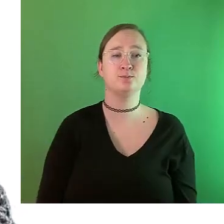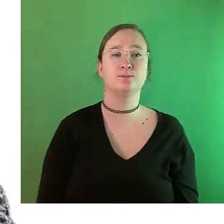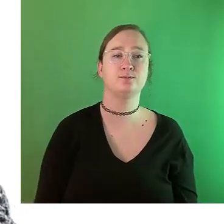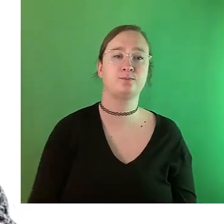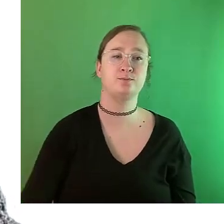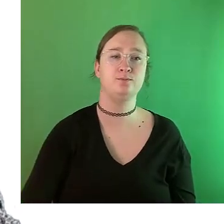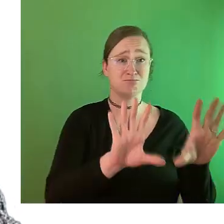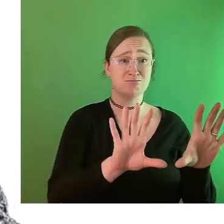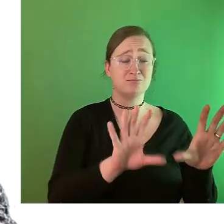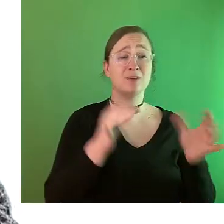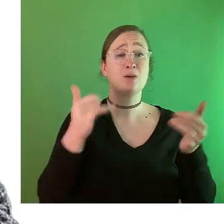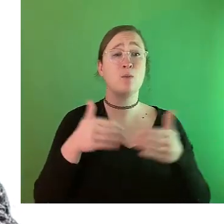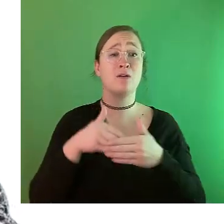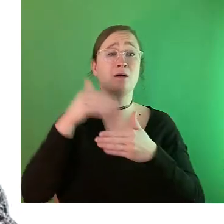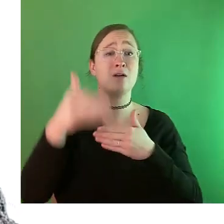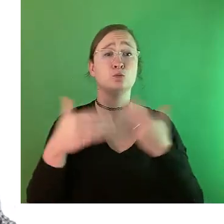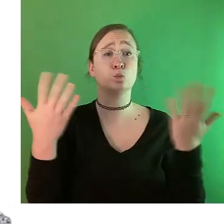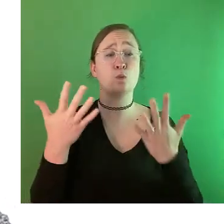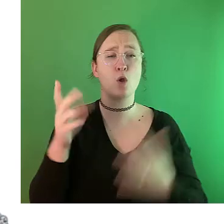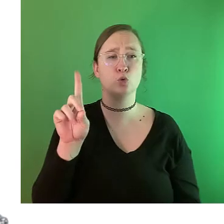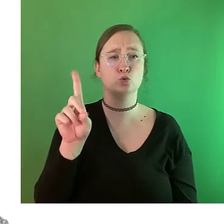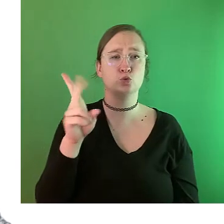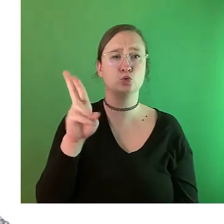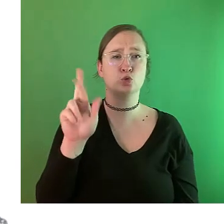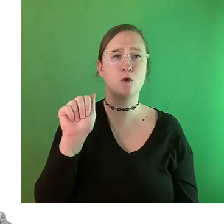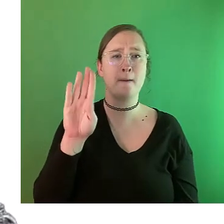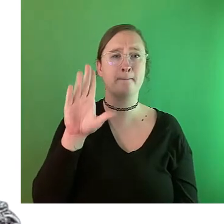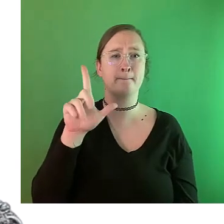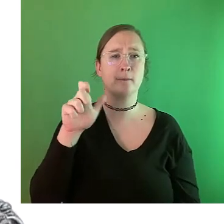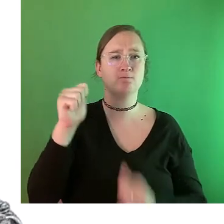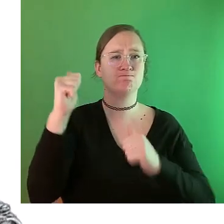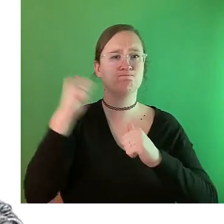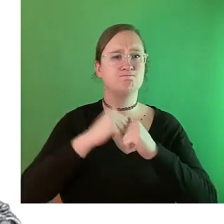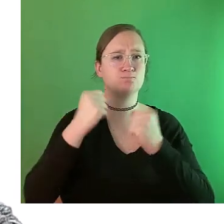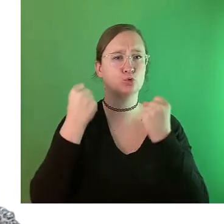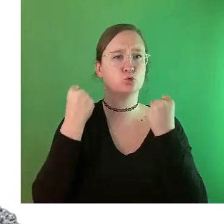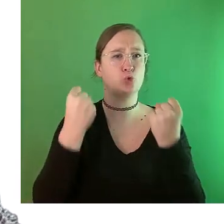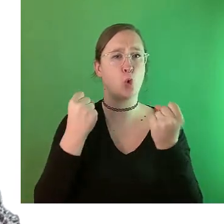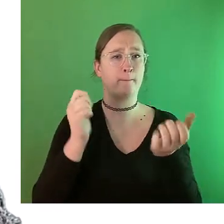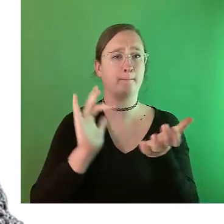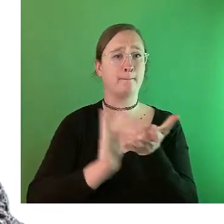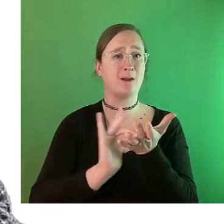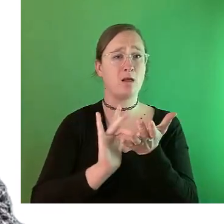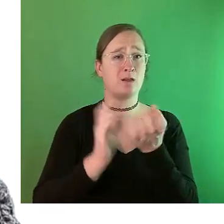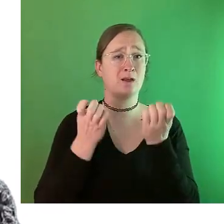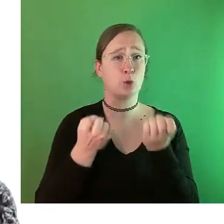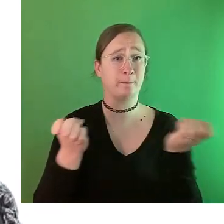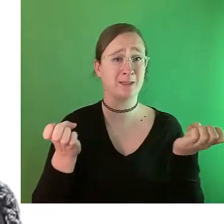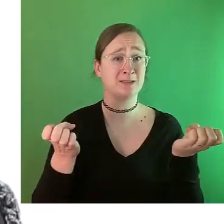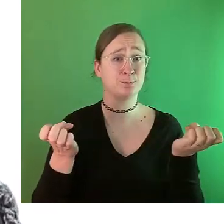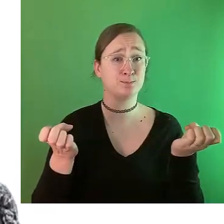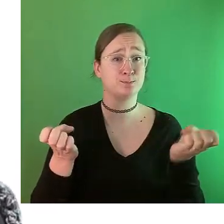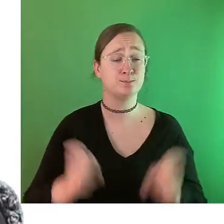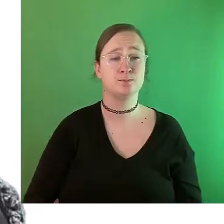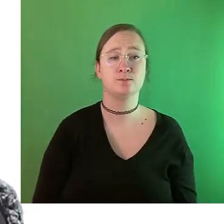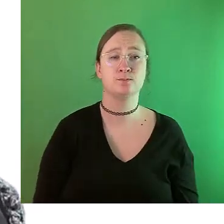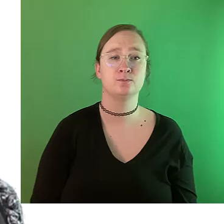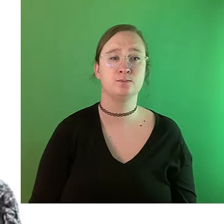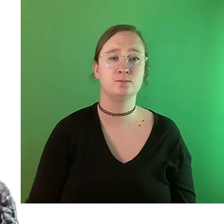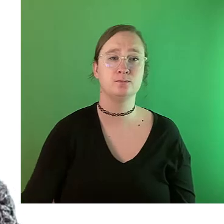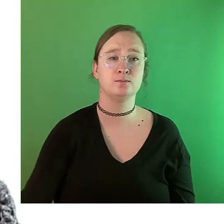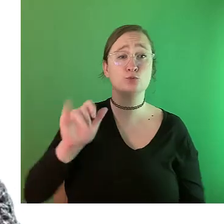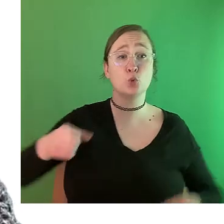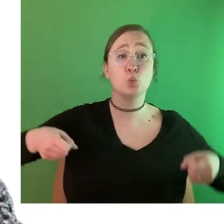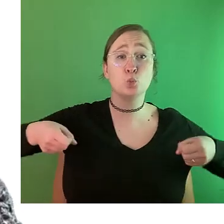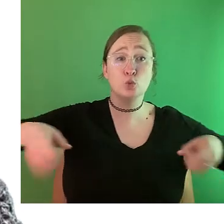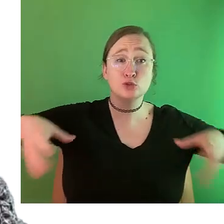at the usual times and places that you usually get them. So make sure you understand any of the alternative services or locations that you may be